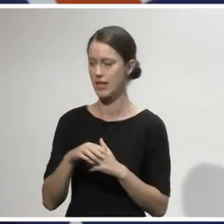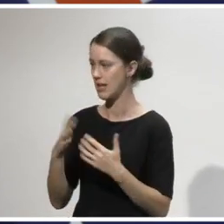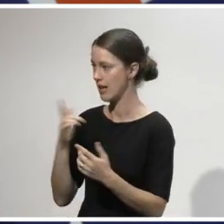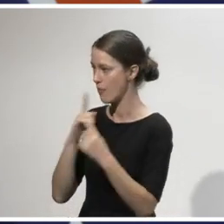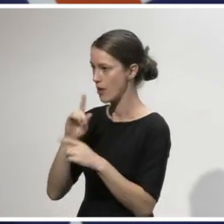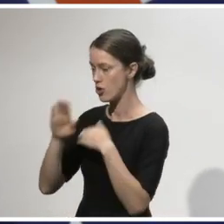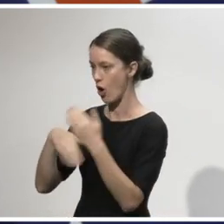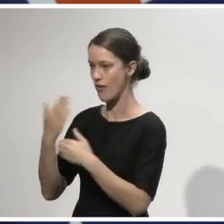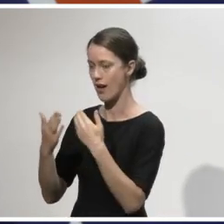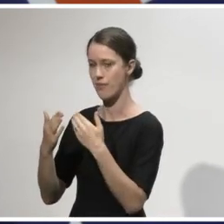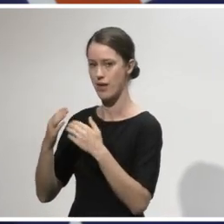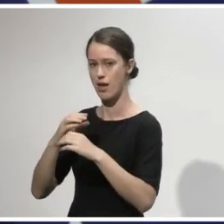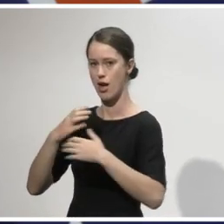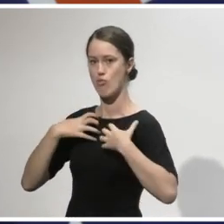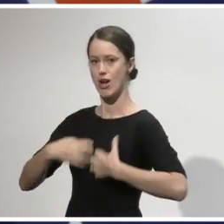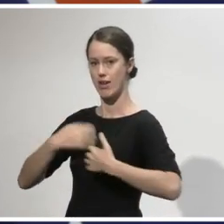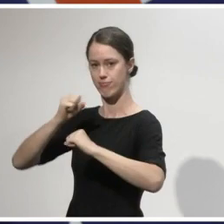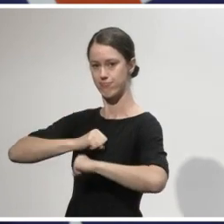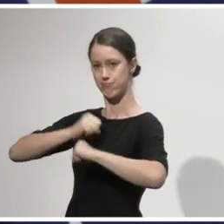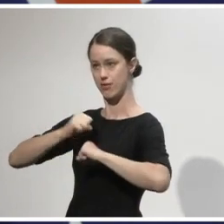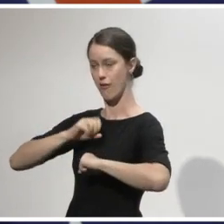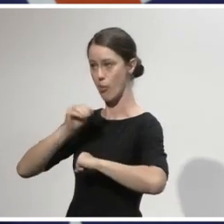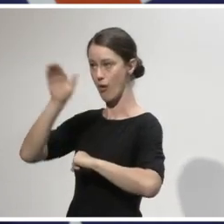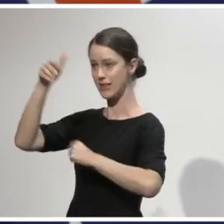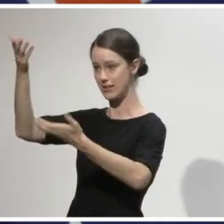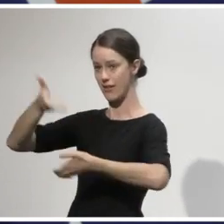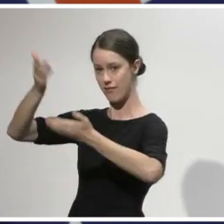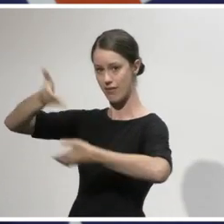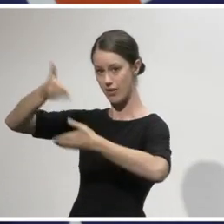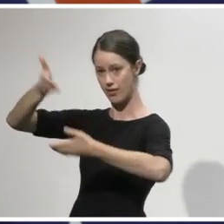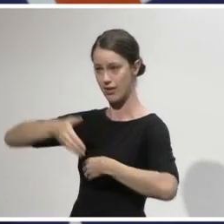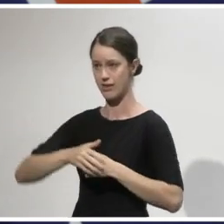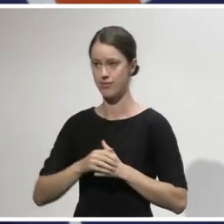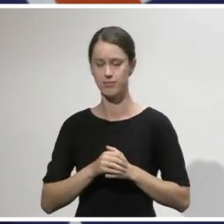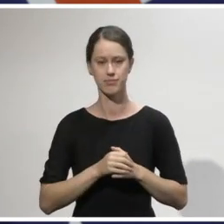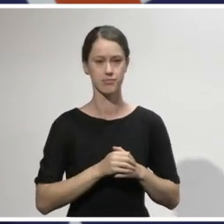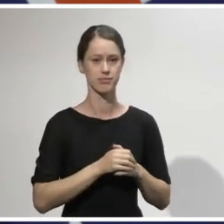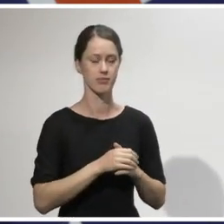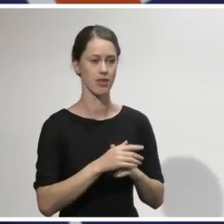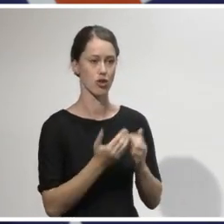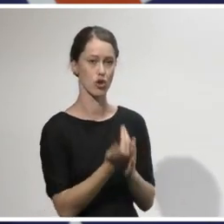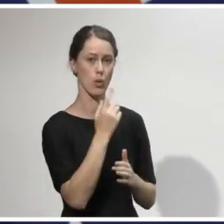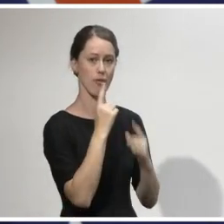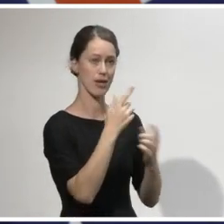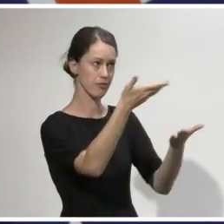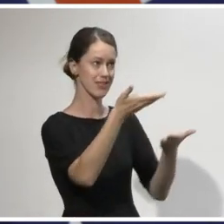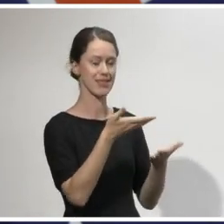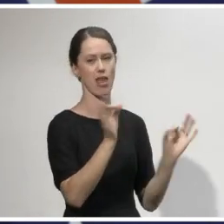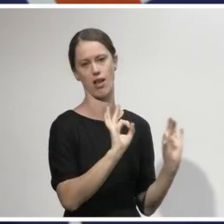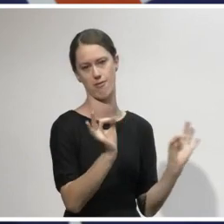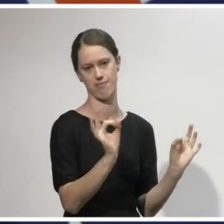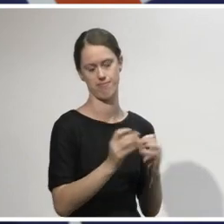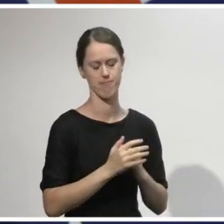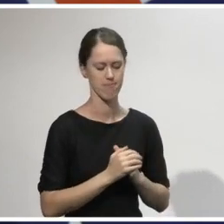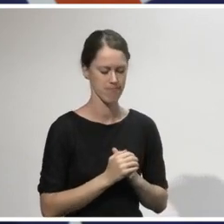on ventilators overseas coming in? I haven't got an update on that. Bearing in mind we do